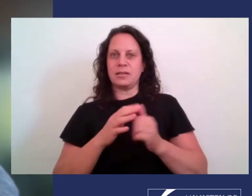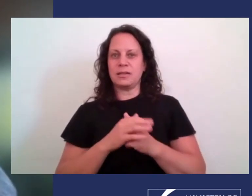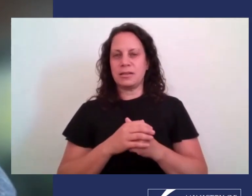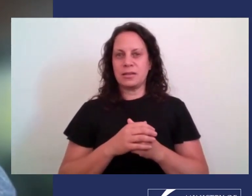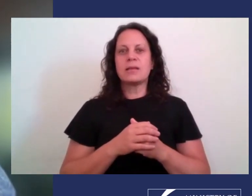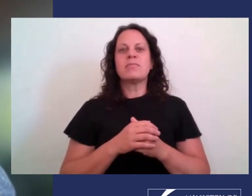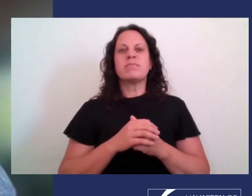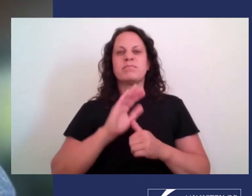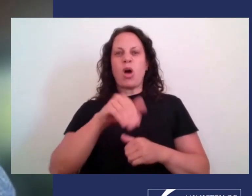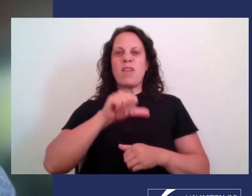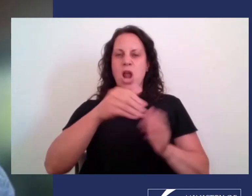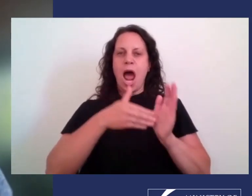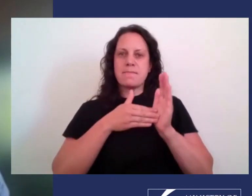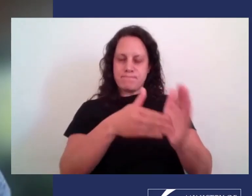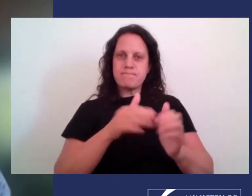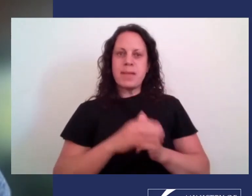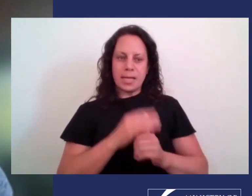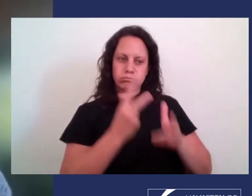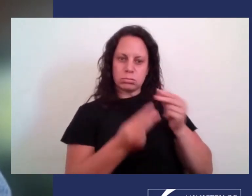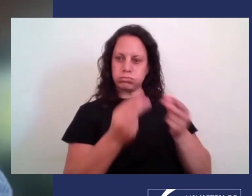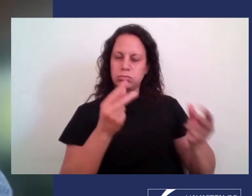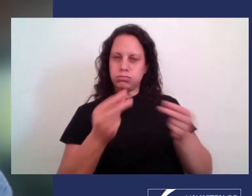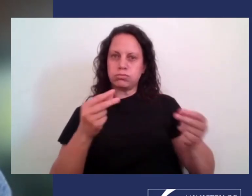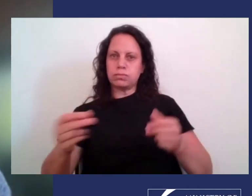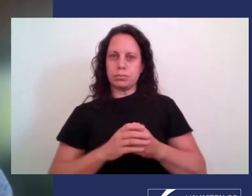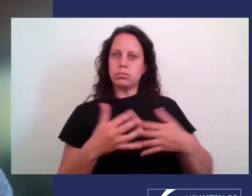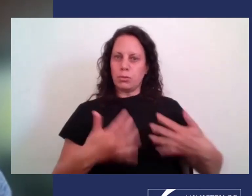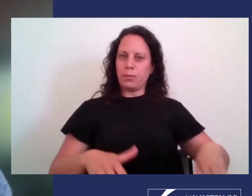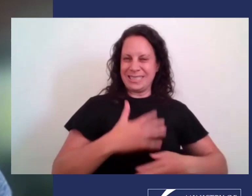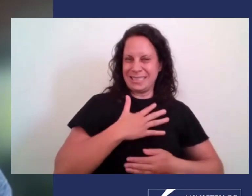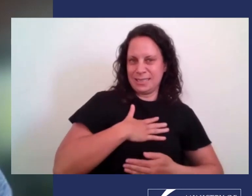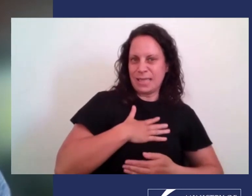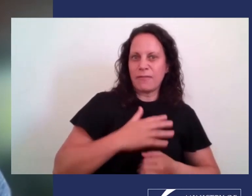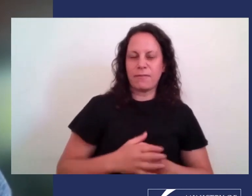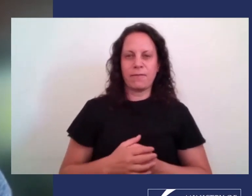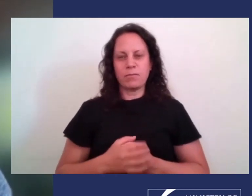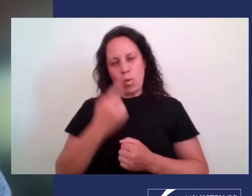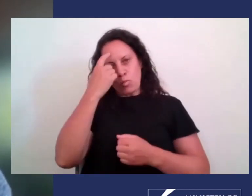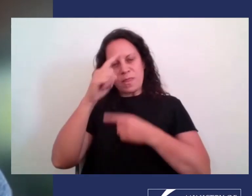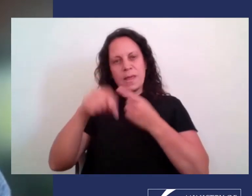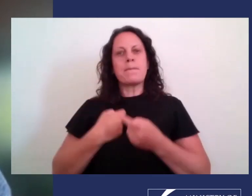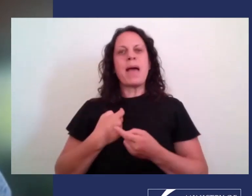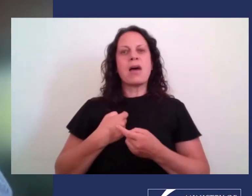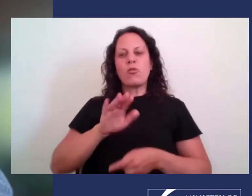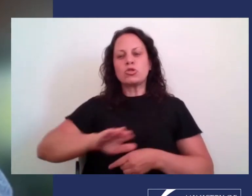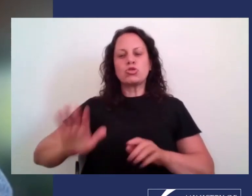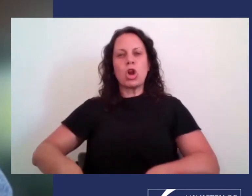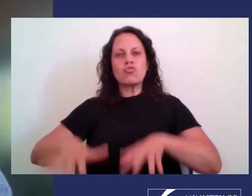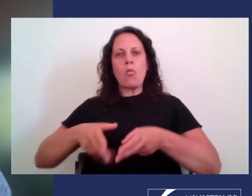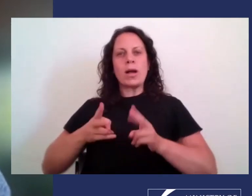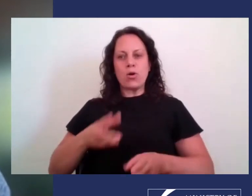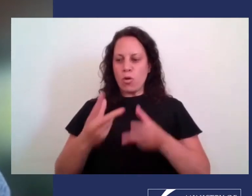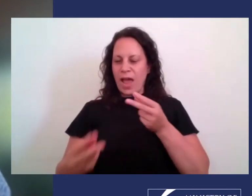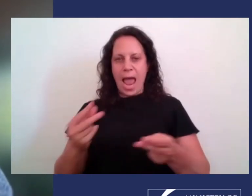It's akin to or better than many of the vaccines that we give out in our normal childhood vaccination schedule. So this is a